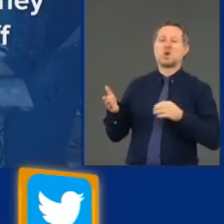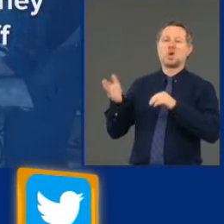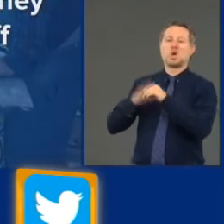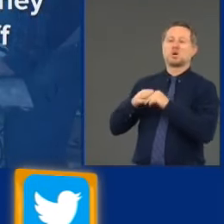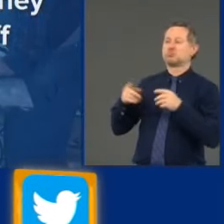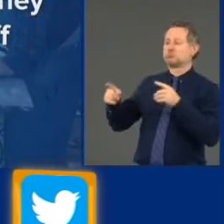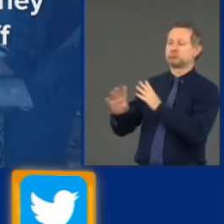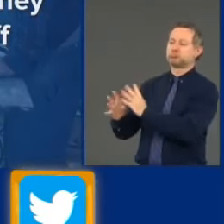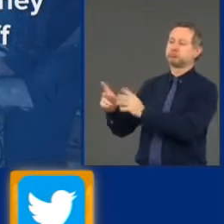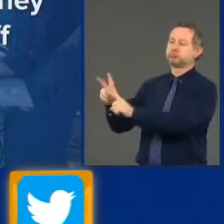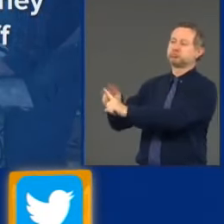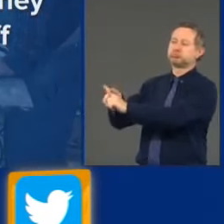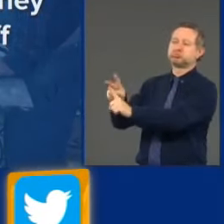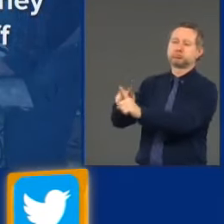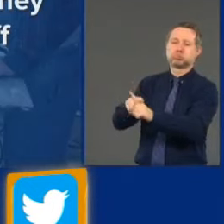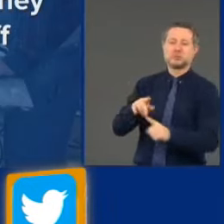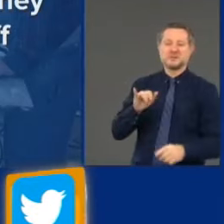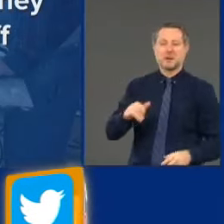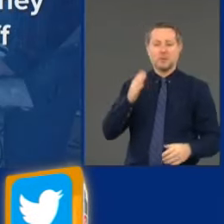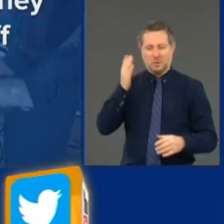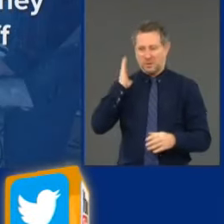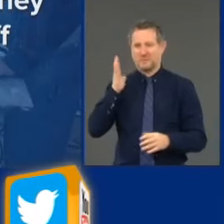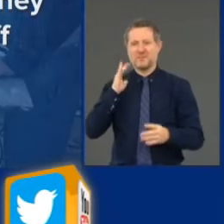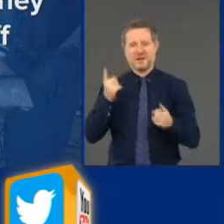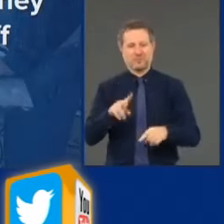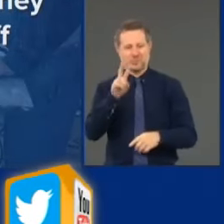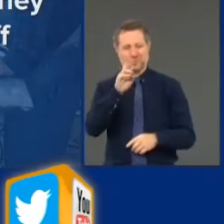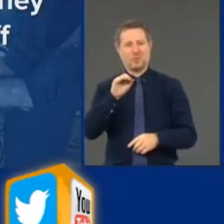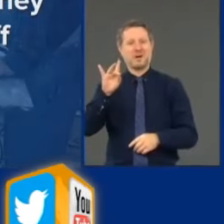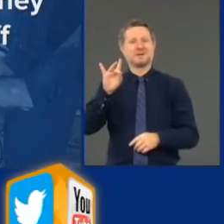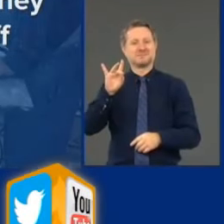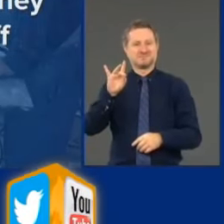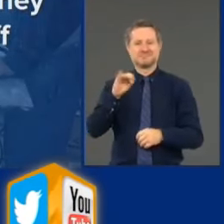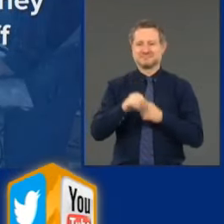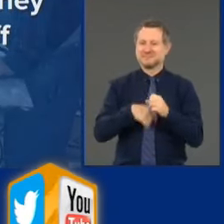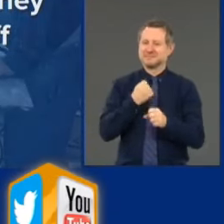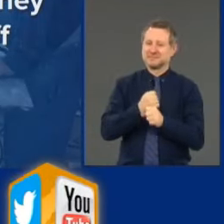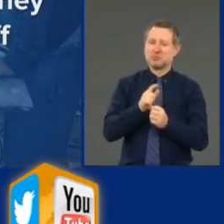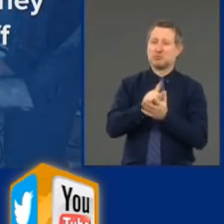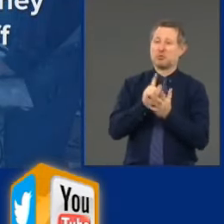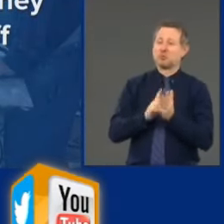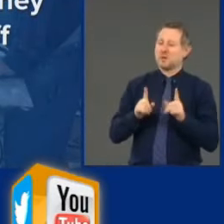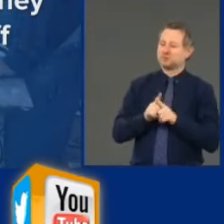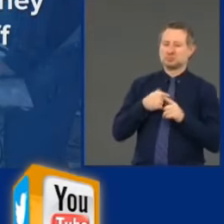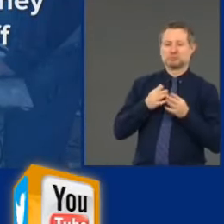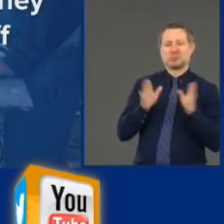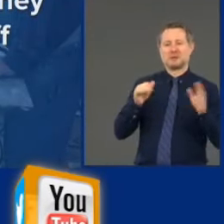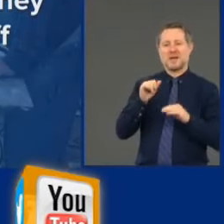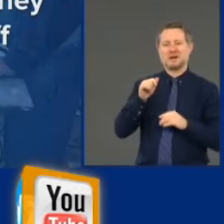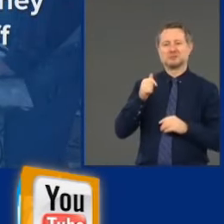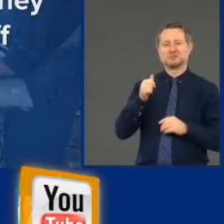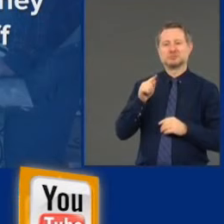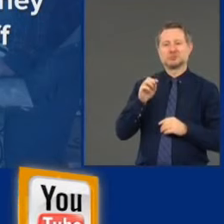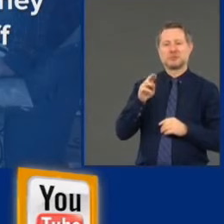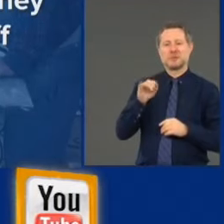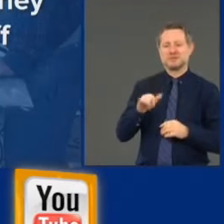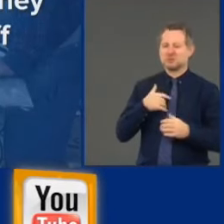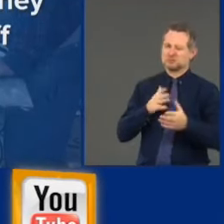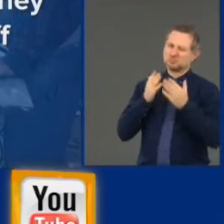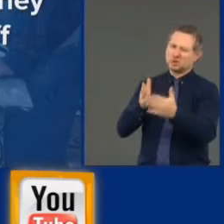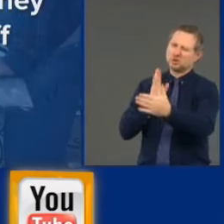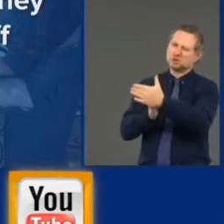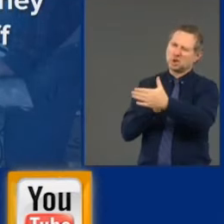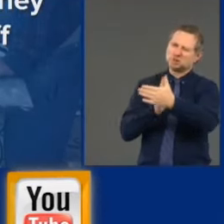in 2008. I was Attorney General. I brought the cases afterwards. I